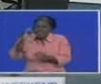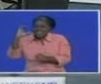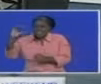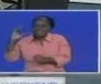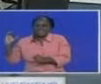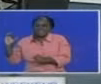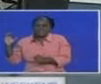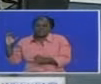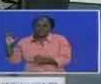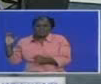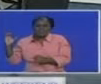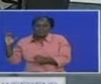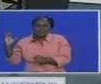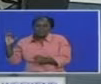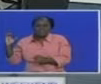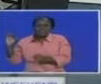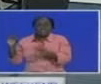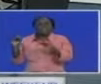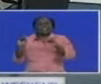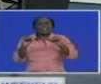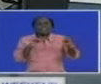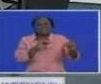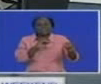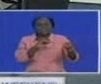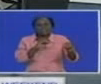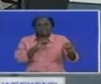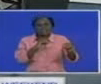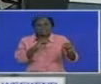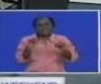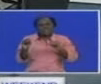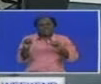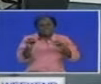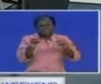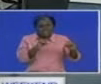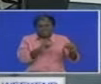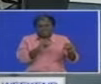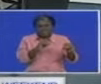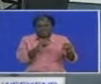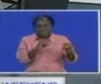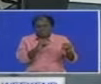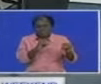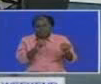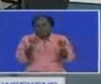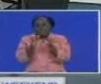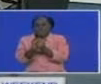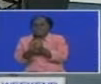So this is for the country's interest. The shift is starting with the President Kibaki. Okay. The shift is starting with the Kibaki. But more quietly than